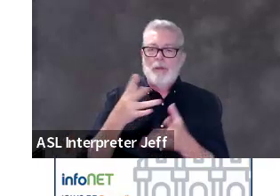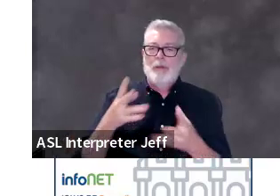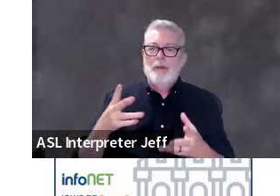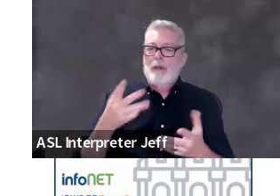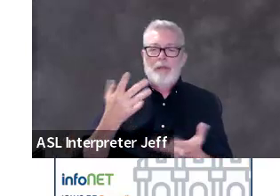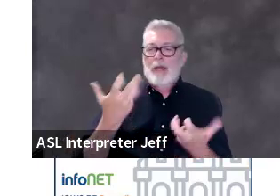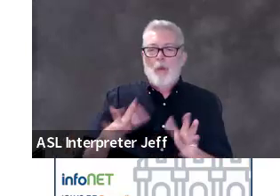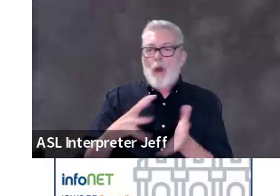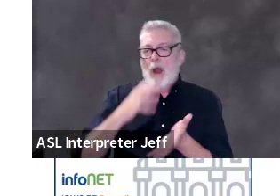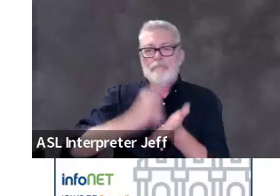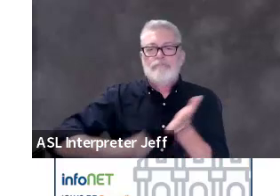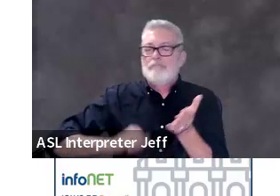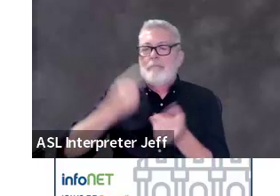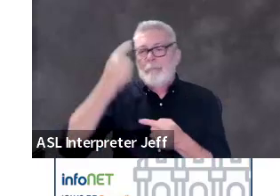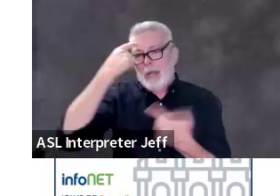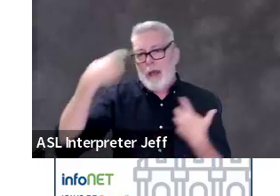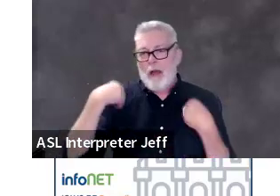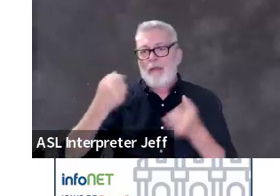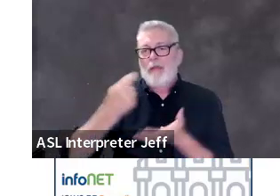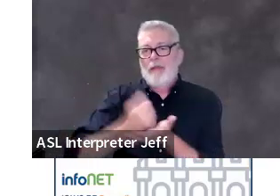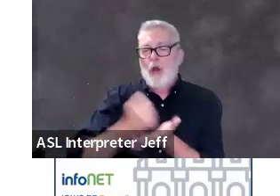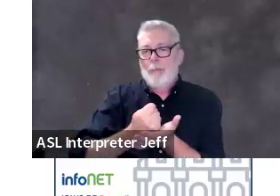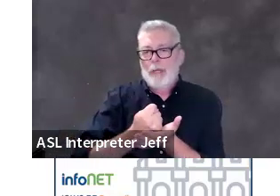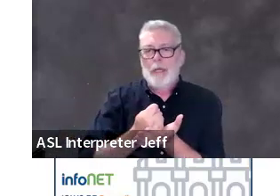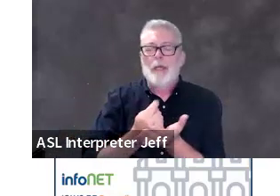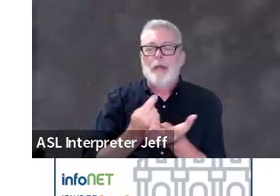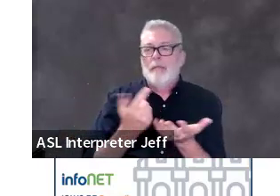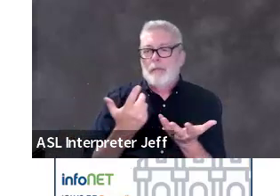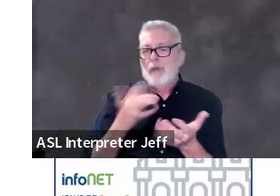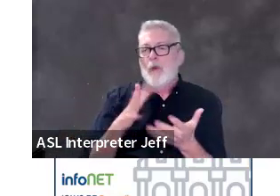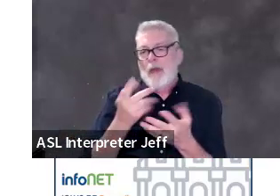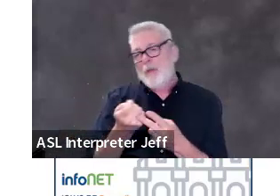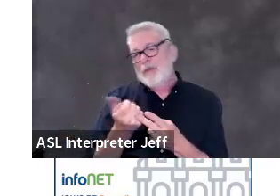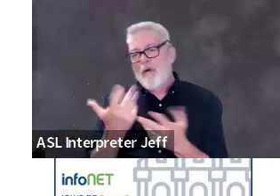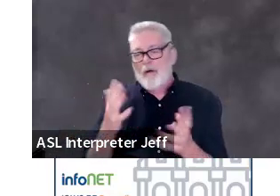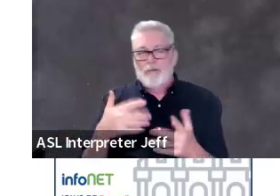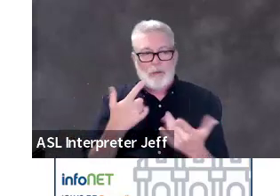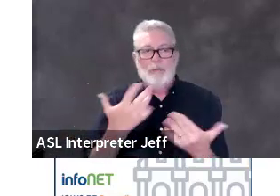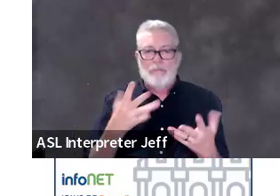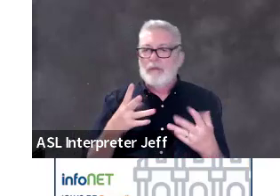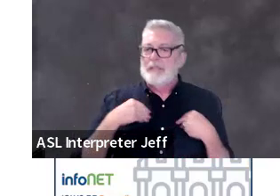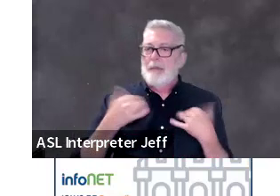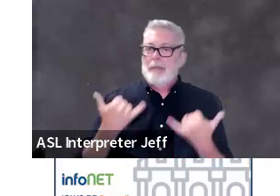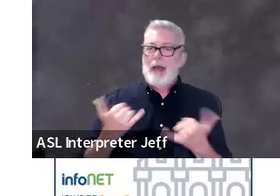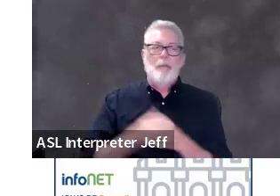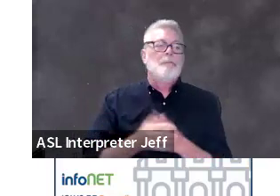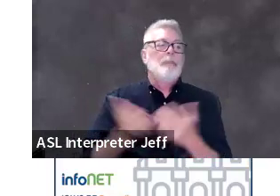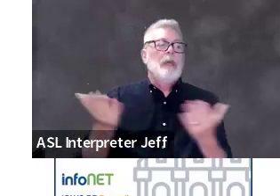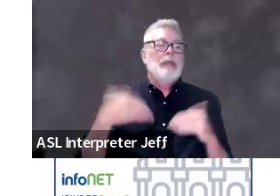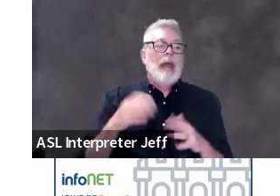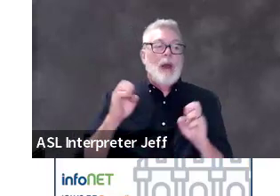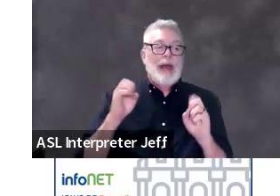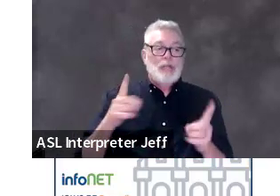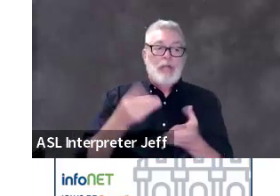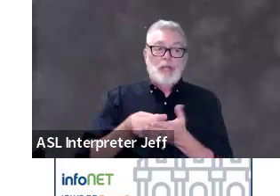from someone who might need it. So that was taken out. Kind of moving over to the education